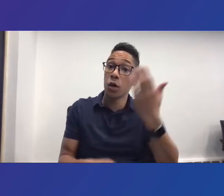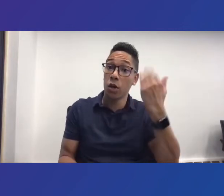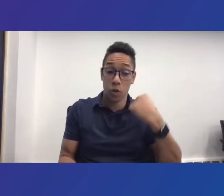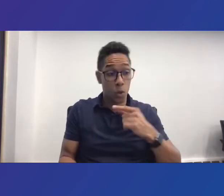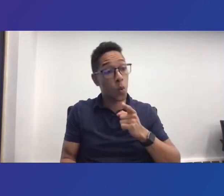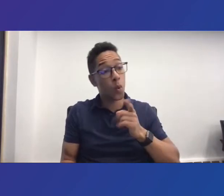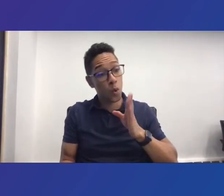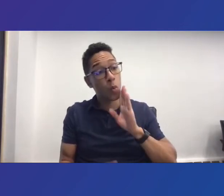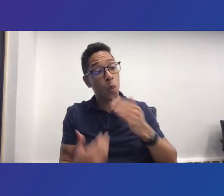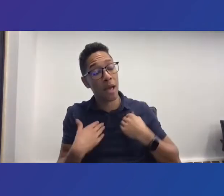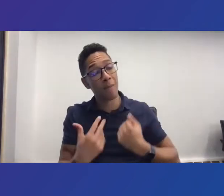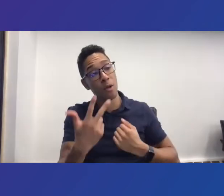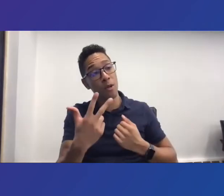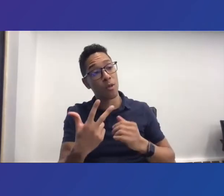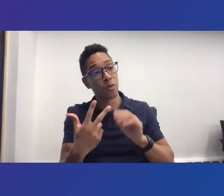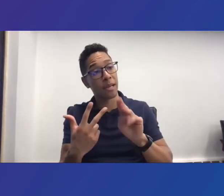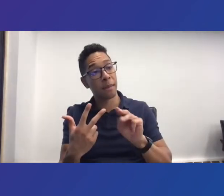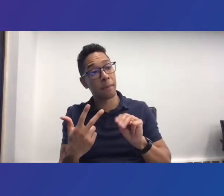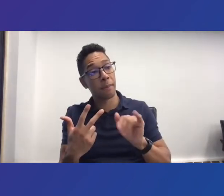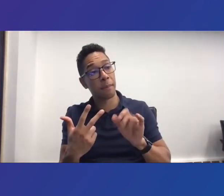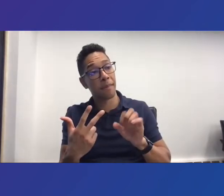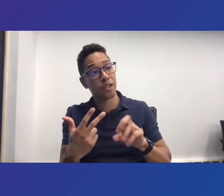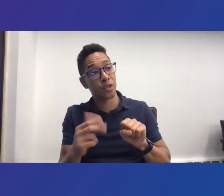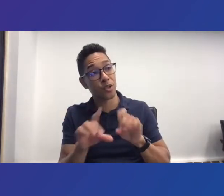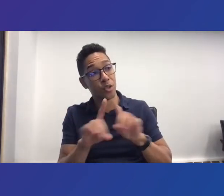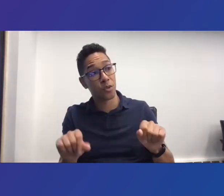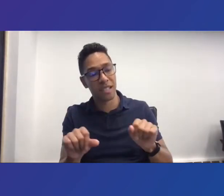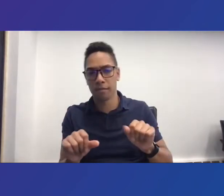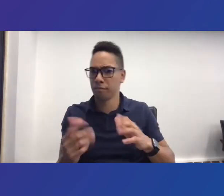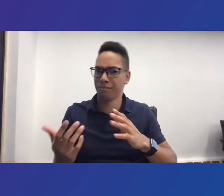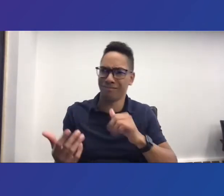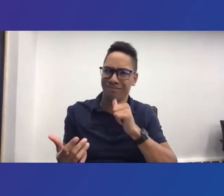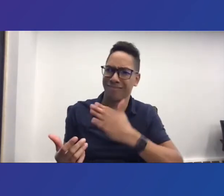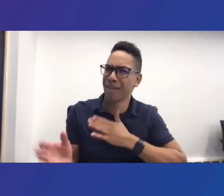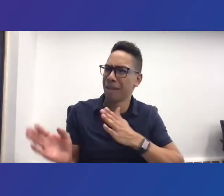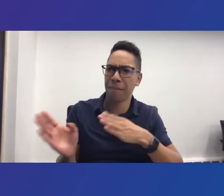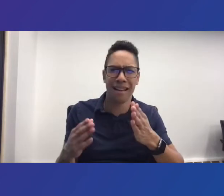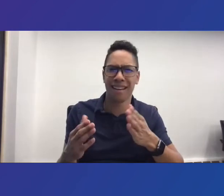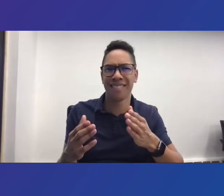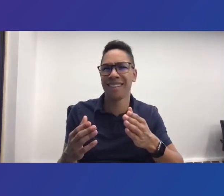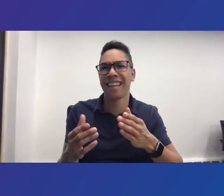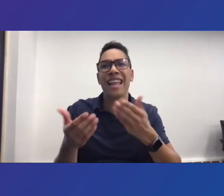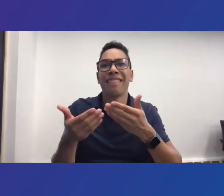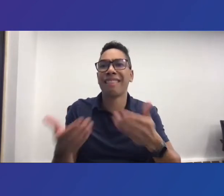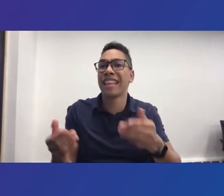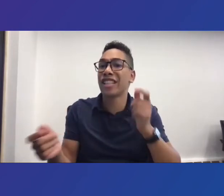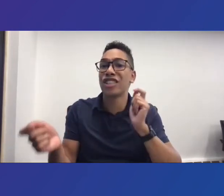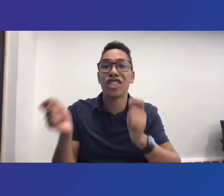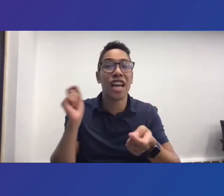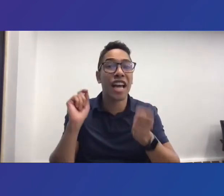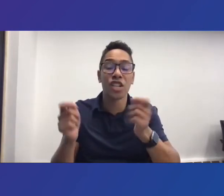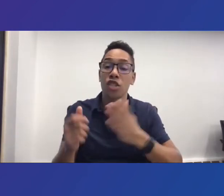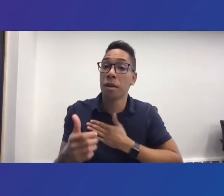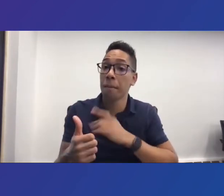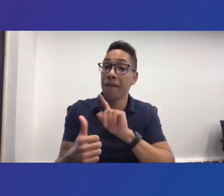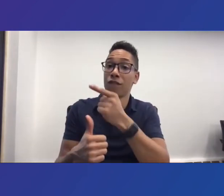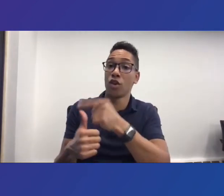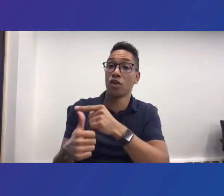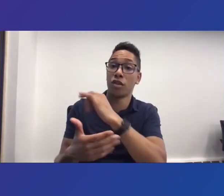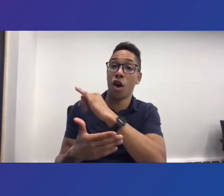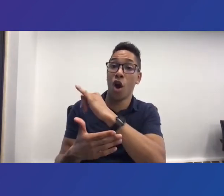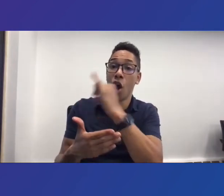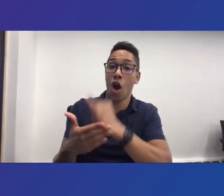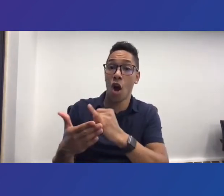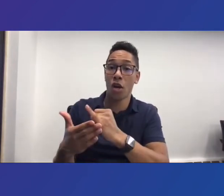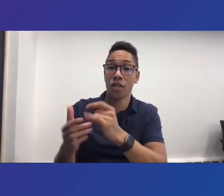like, what? That wasn't the plan. But what happened was there were ebbs and flows, right? So I did my first master's of arts management, and then I worked as